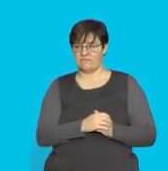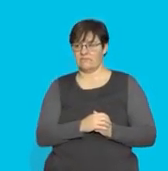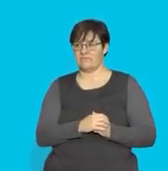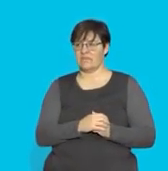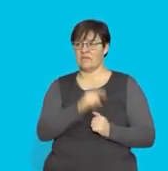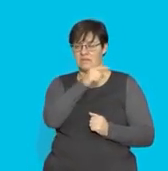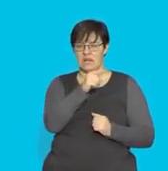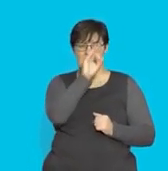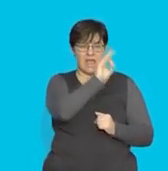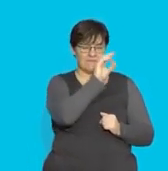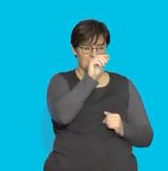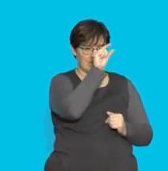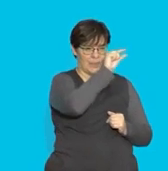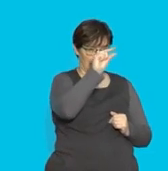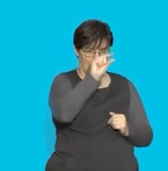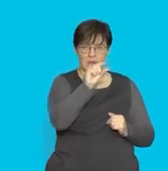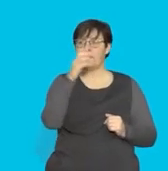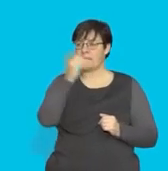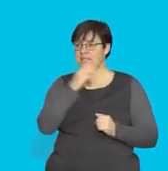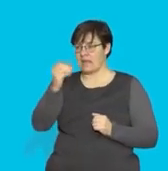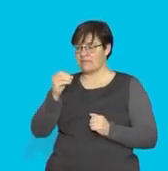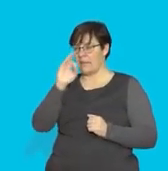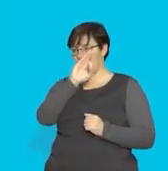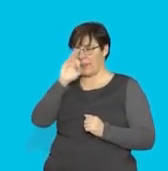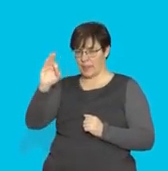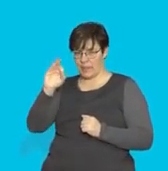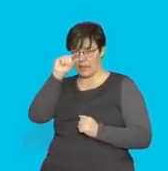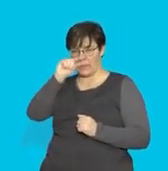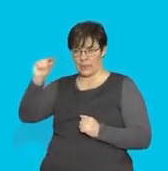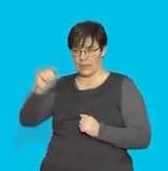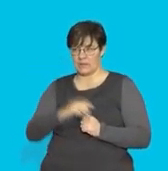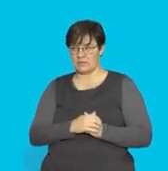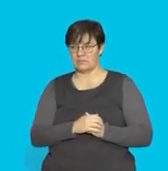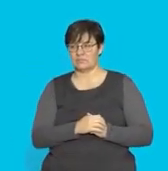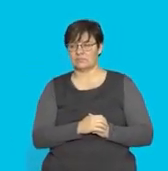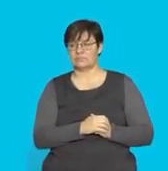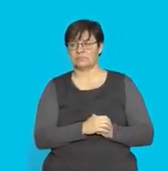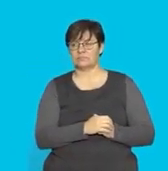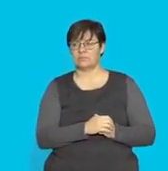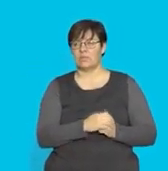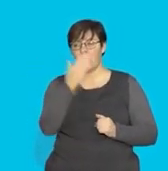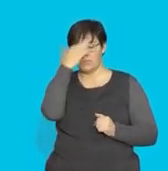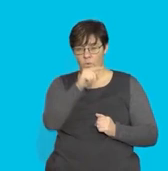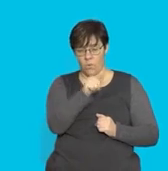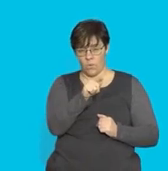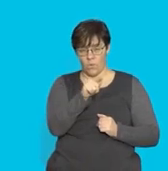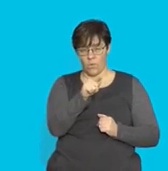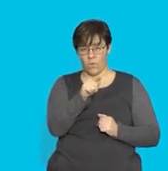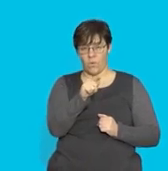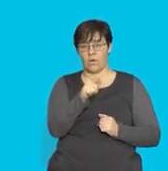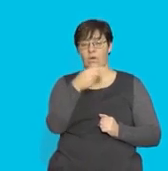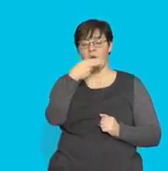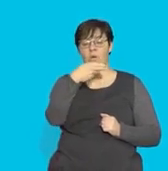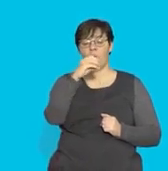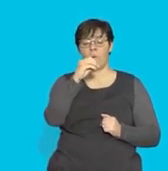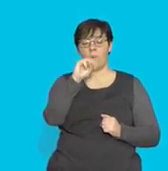alleles. So essentially, these individuals have to have two recessive alleles. So knowing that these